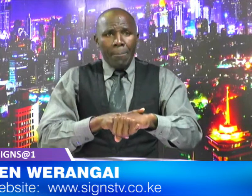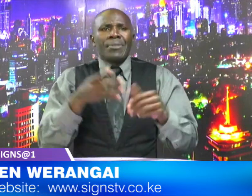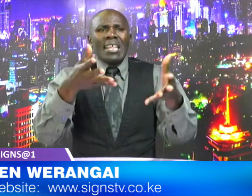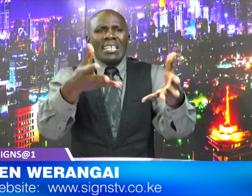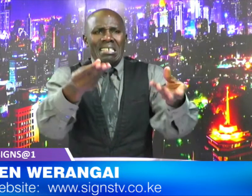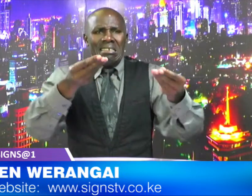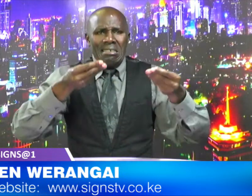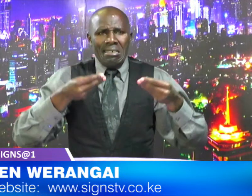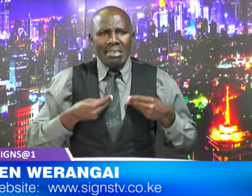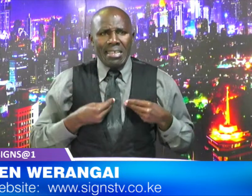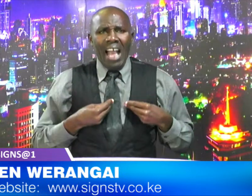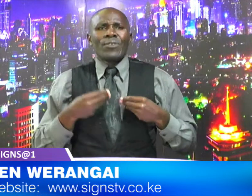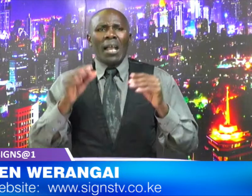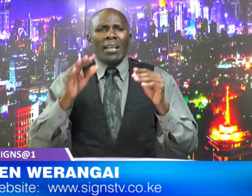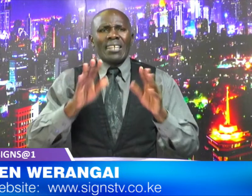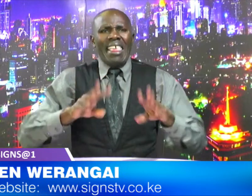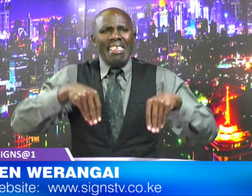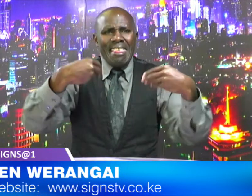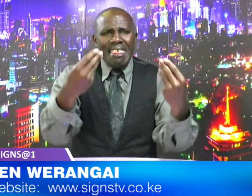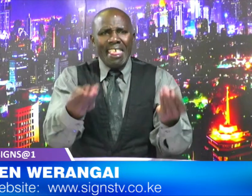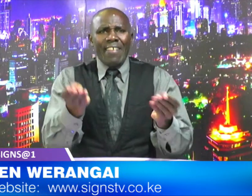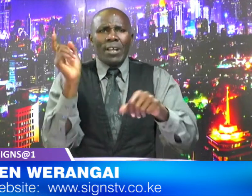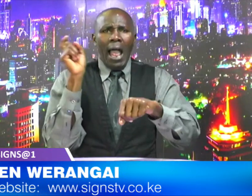Deputy Governor Kinyua Mugo,